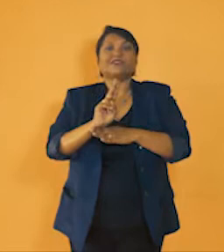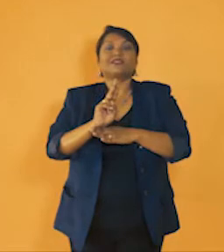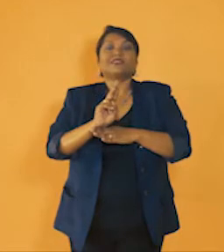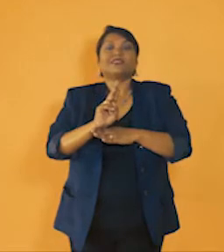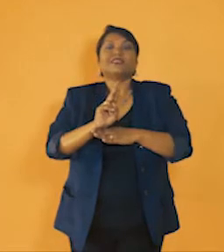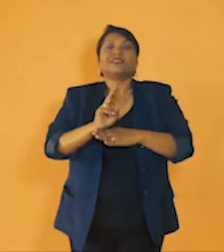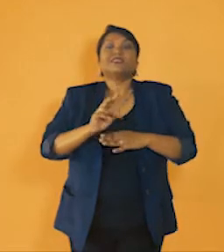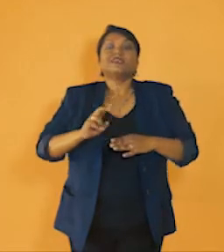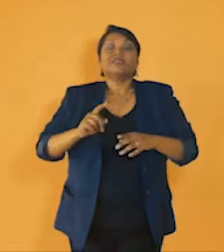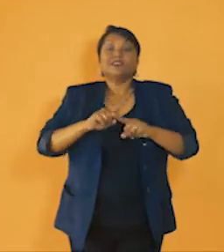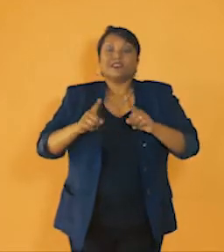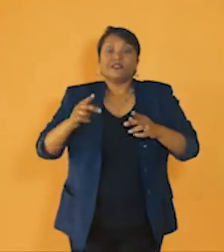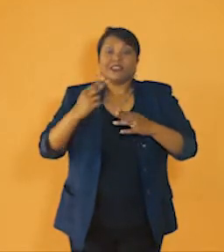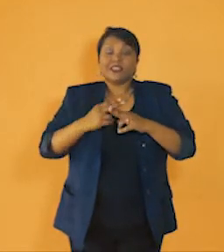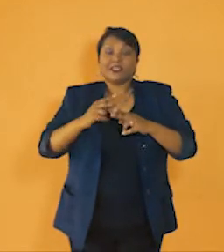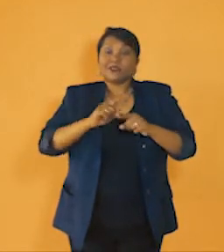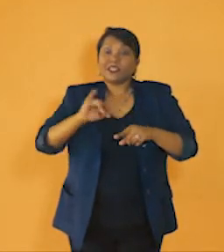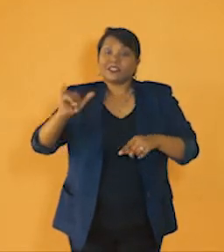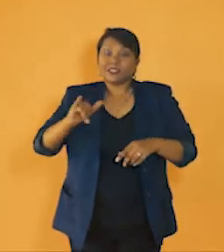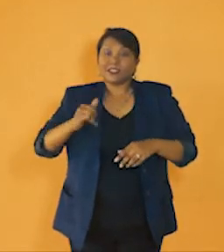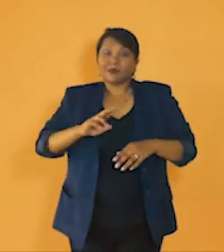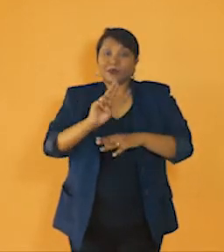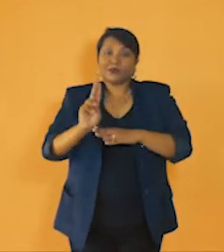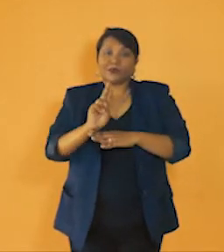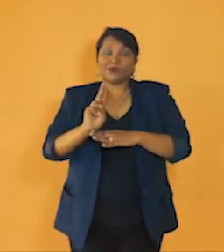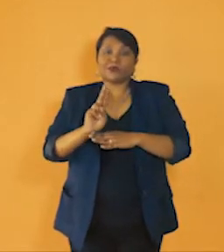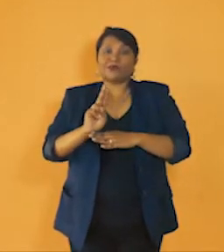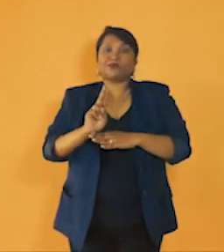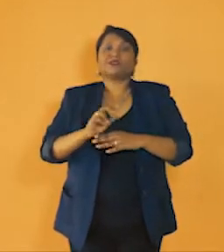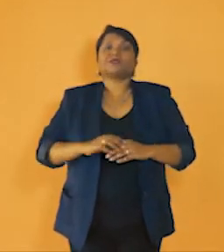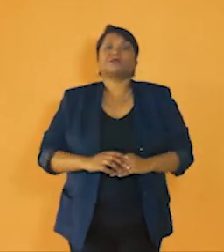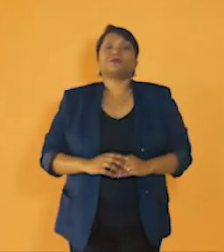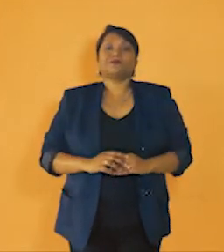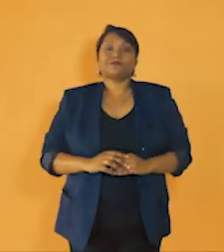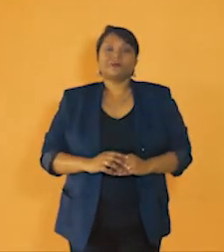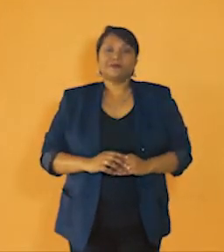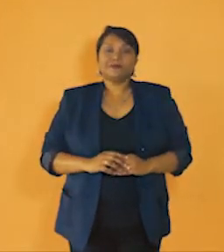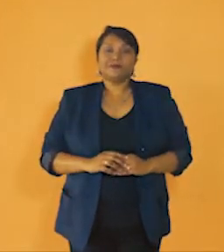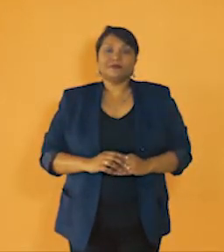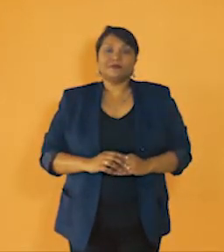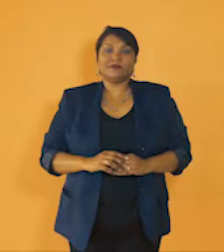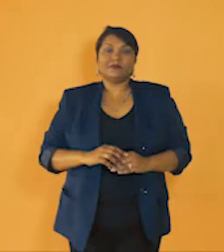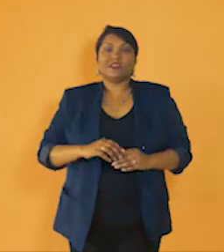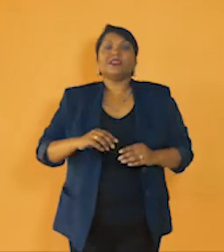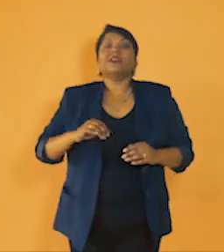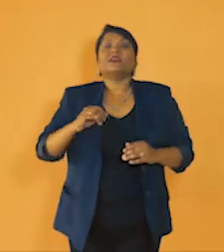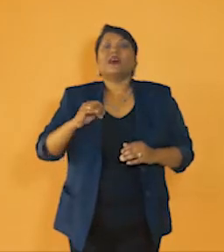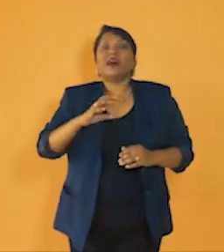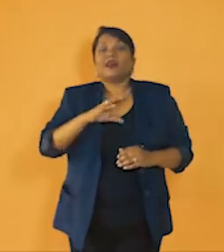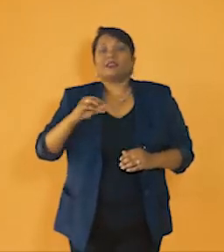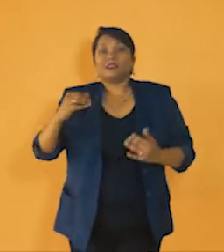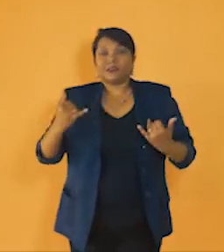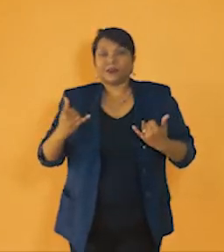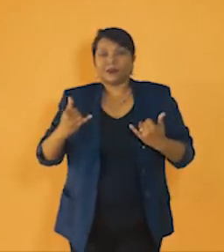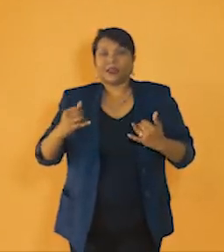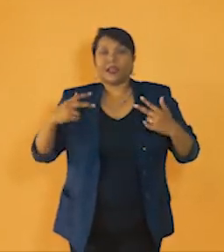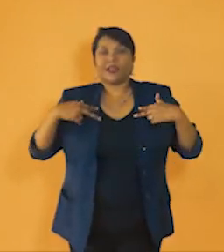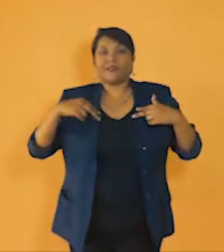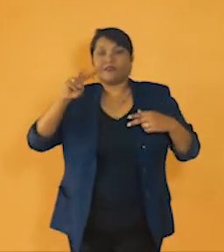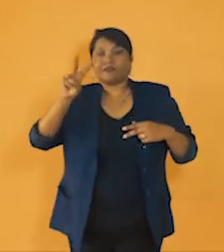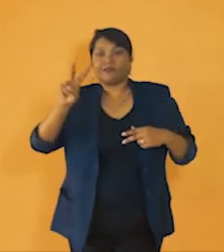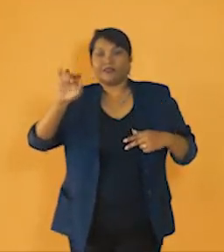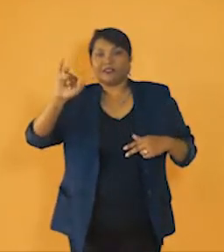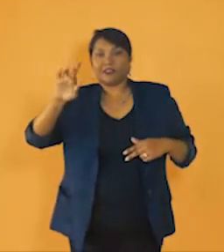currencies that are recommended for common usage throughout all FATF countries. Then you're looking at virtual